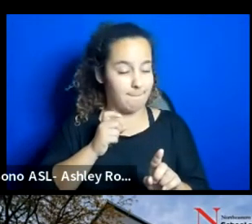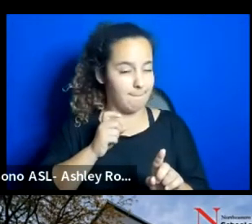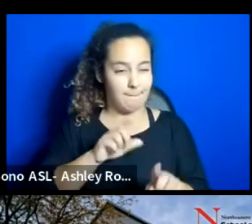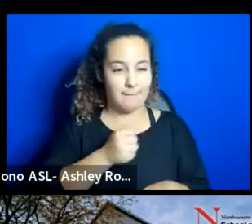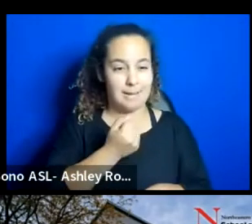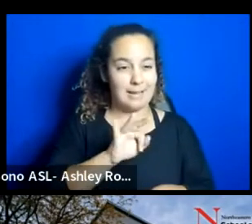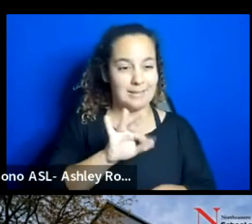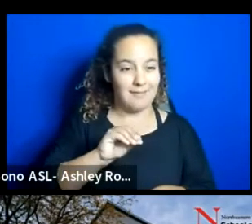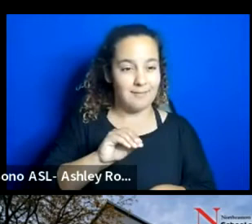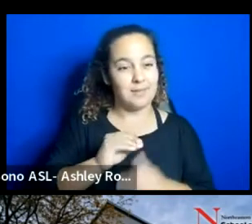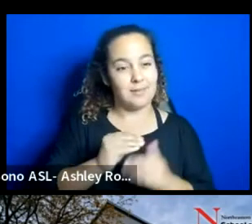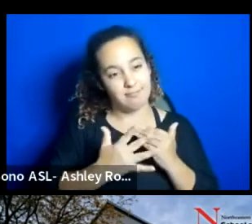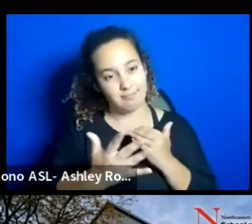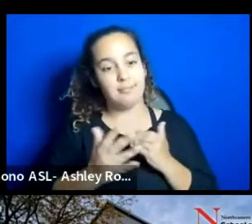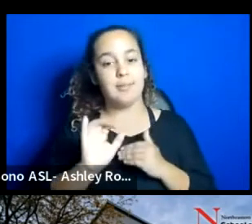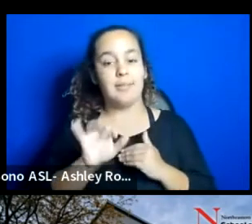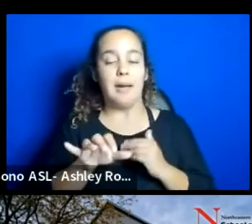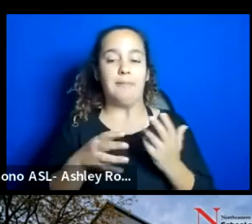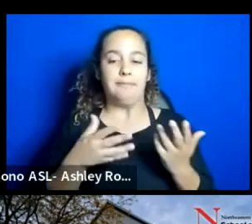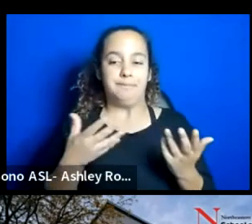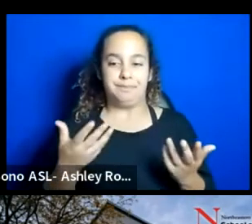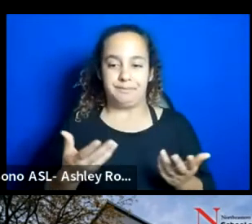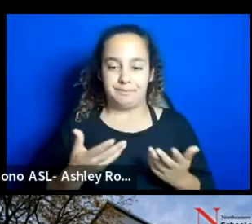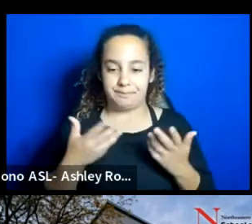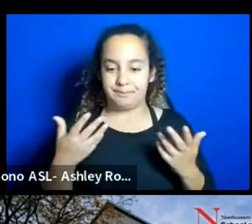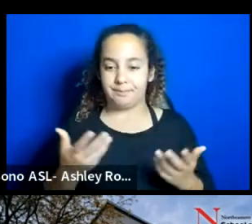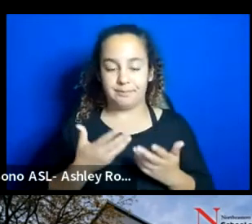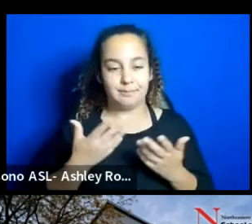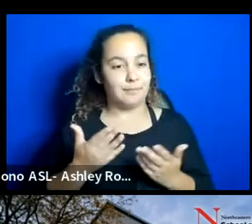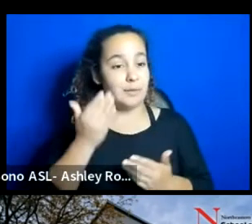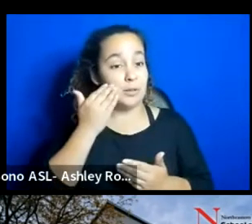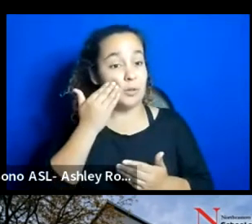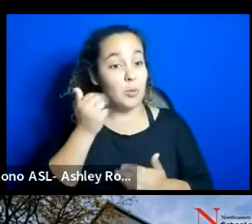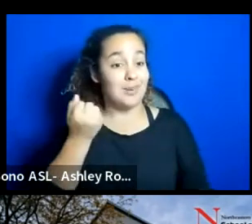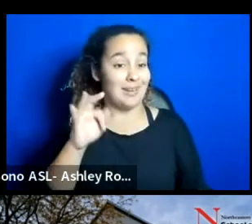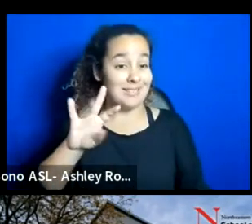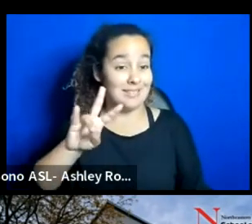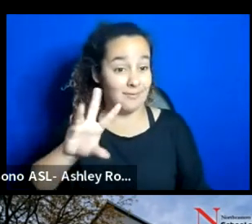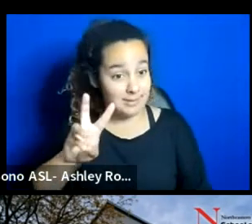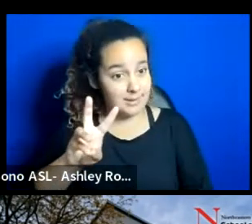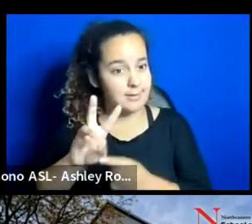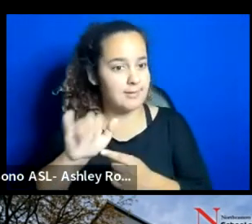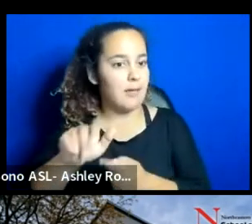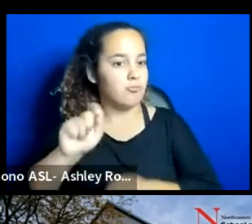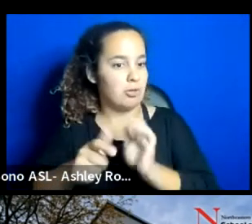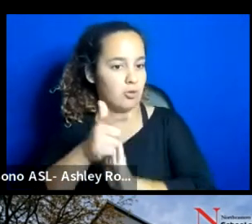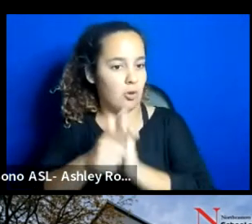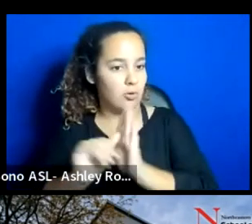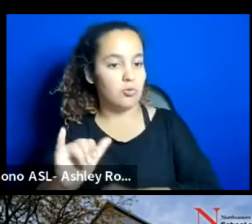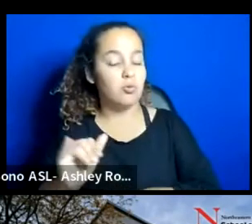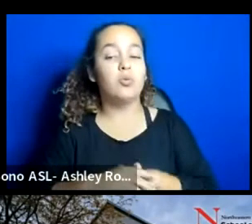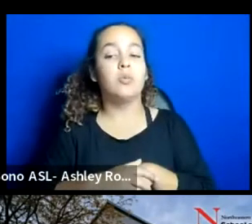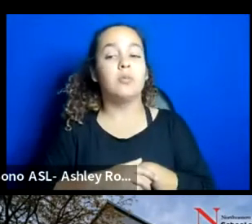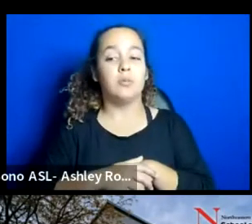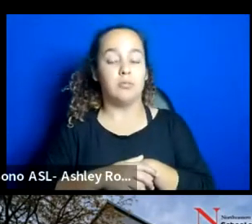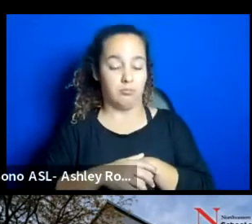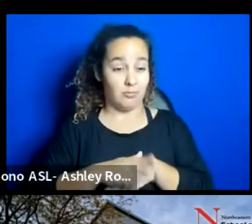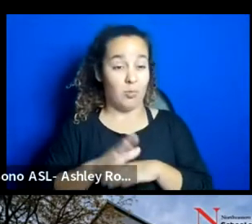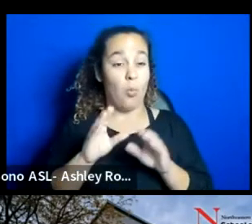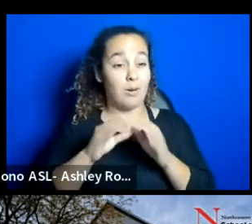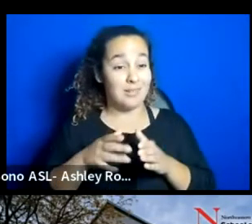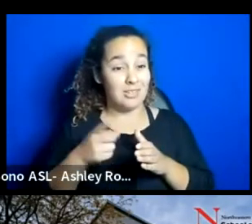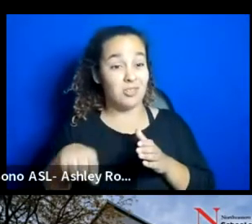1950, but following copyright in the change of law in 76, alongside those organizational changes and